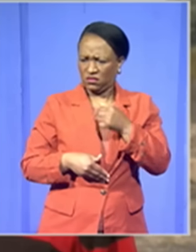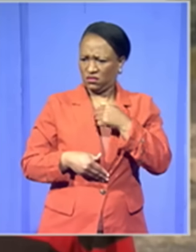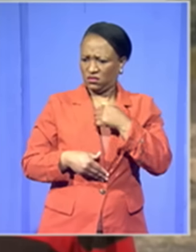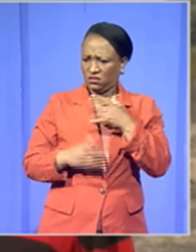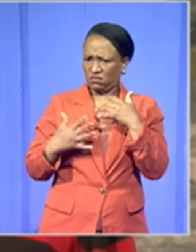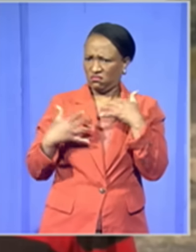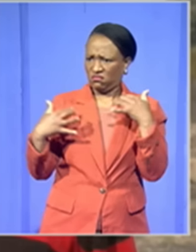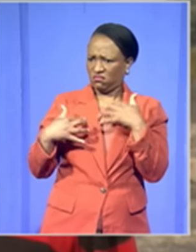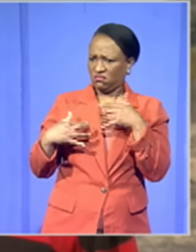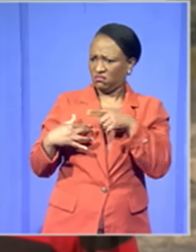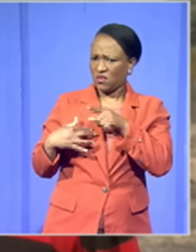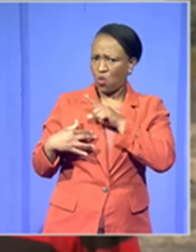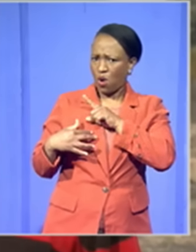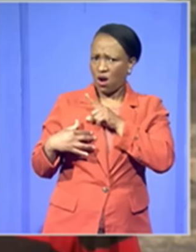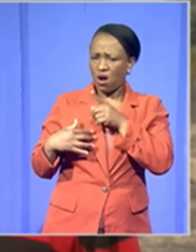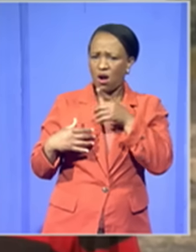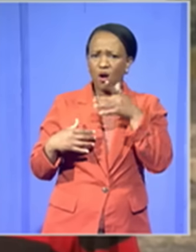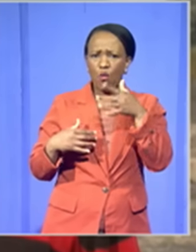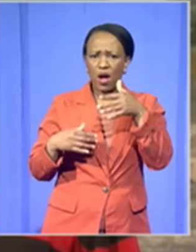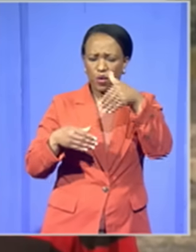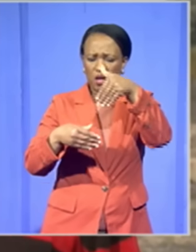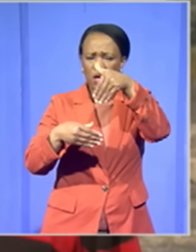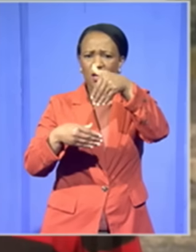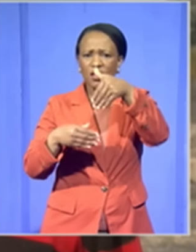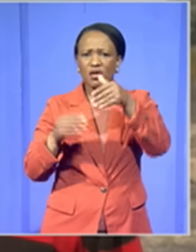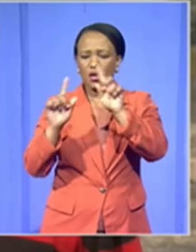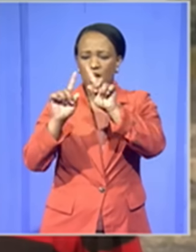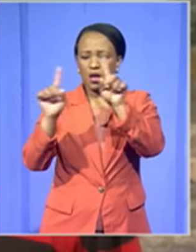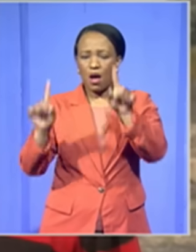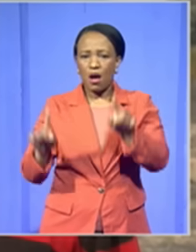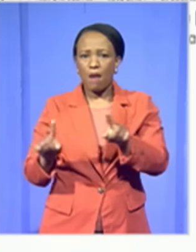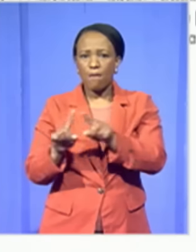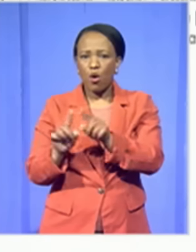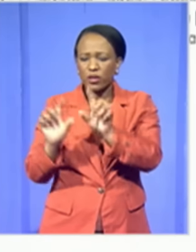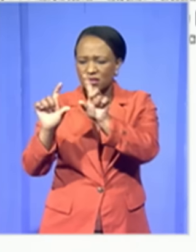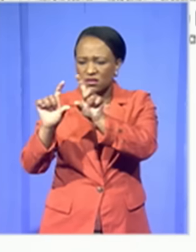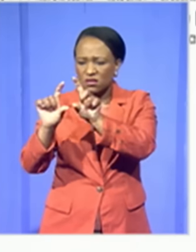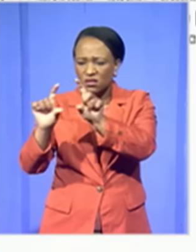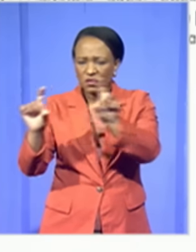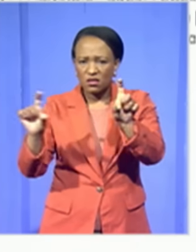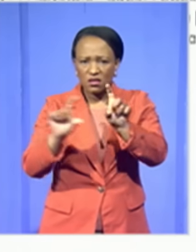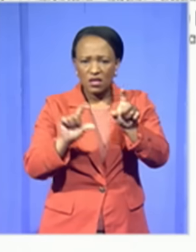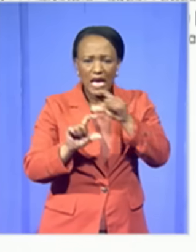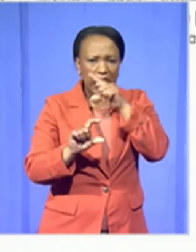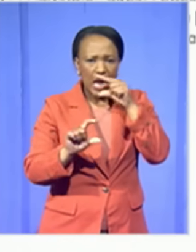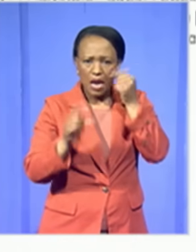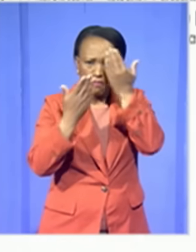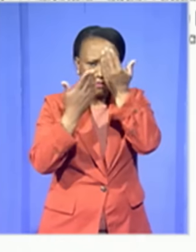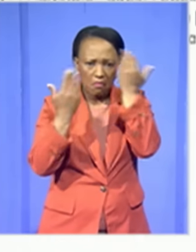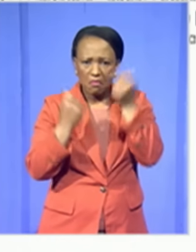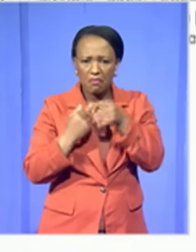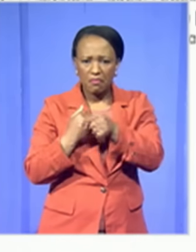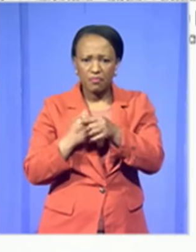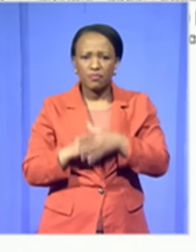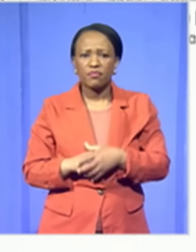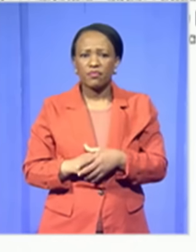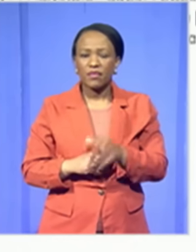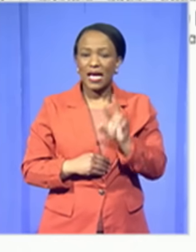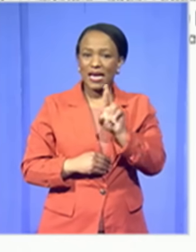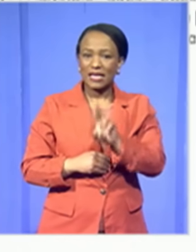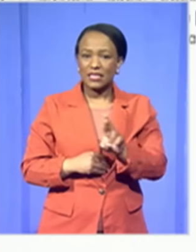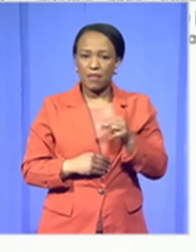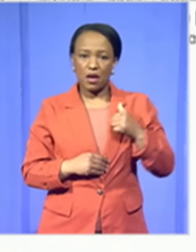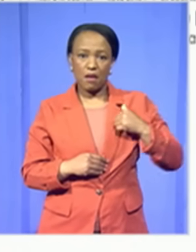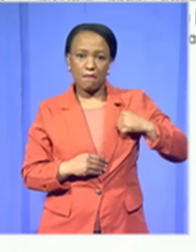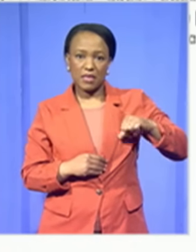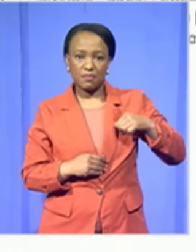bone mabitla ene diboto tse re ding ha re di checka re fitlhetse le unknown. Go ya ka mmasepala wa Rustenburg ba amogetse kopo go tswa go